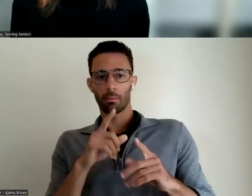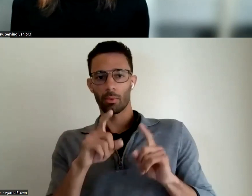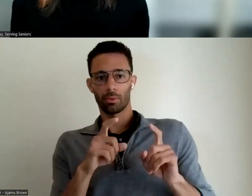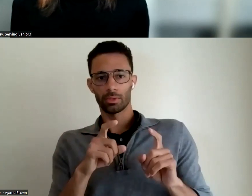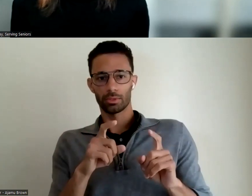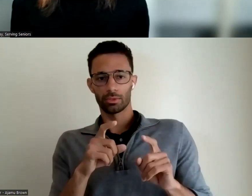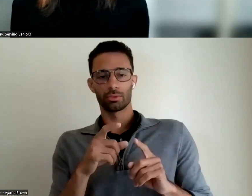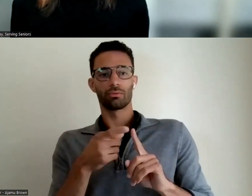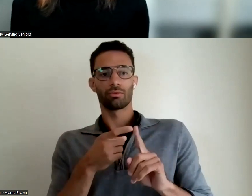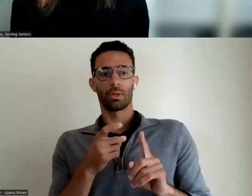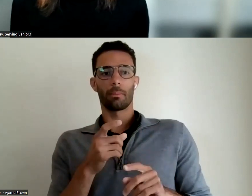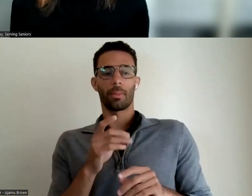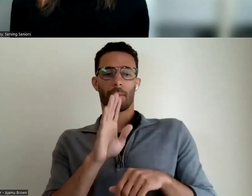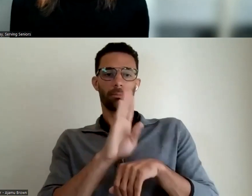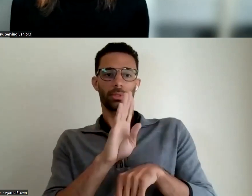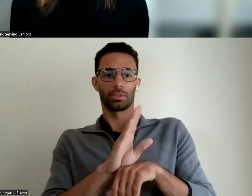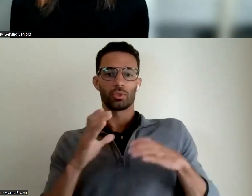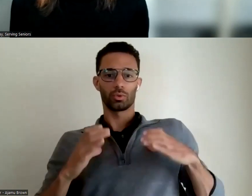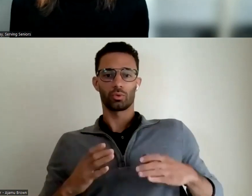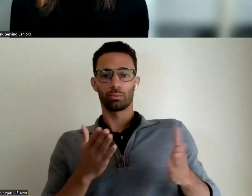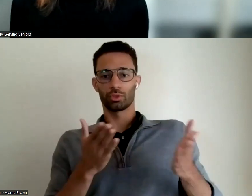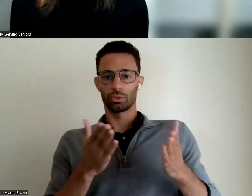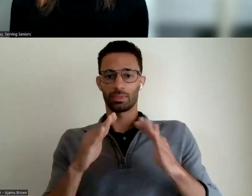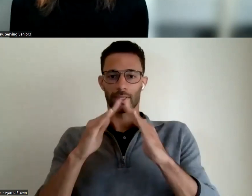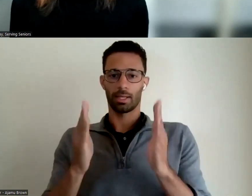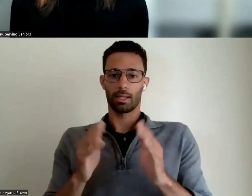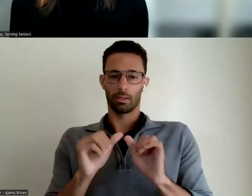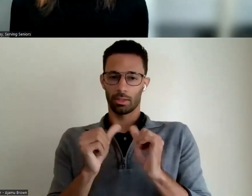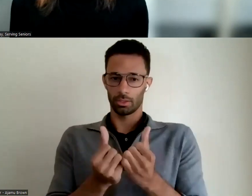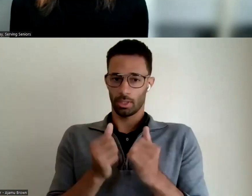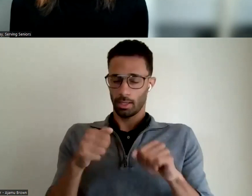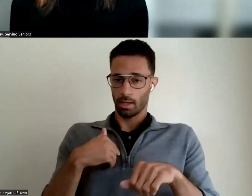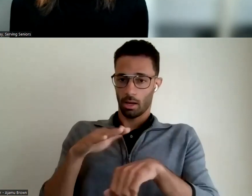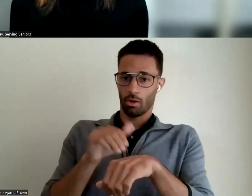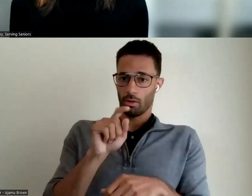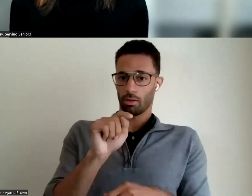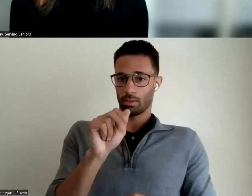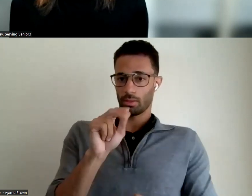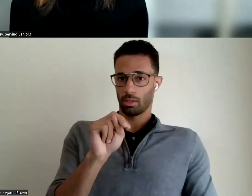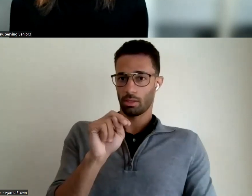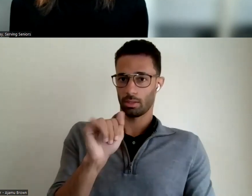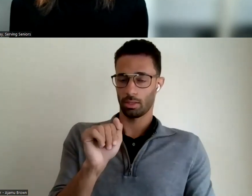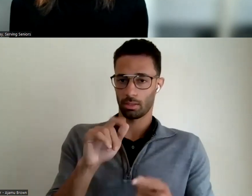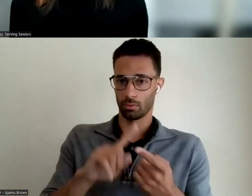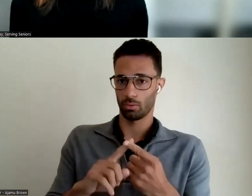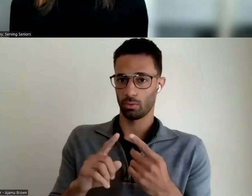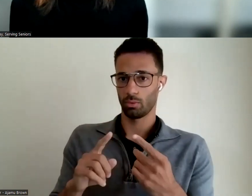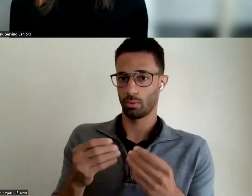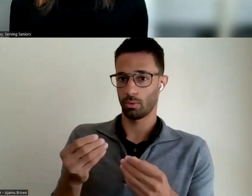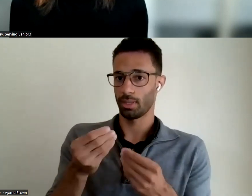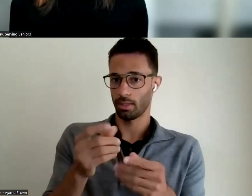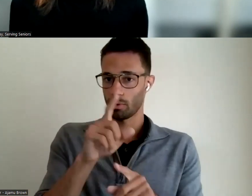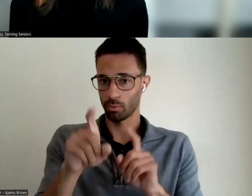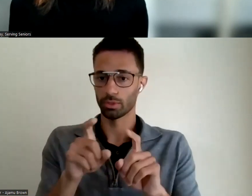Business Consumer Services and Housing Agency. So I was wondering if I could call on Tani right now to elevate her questions. Thank you again for being